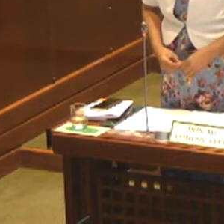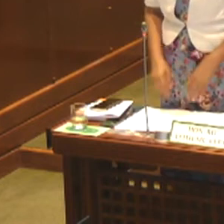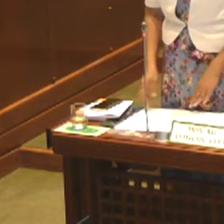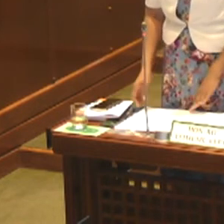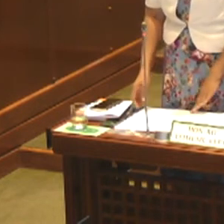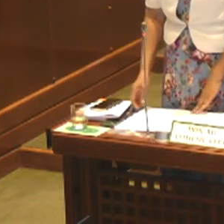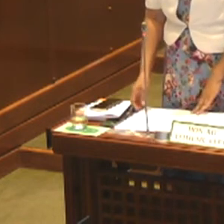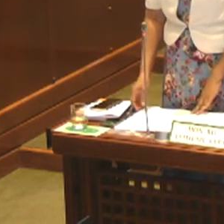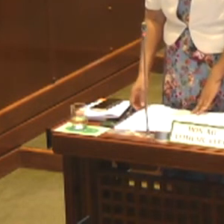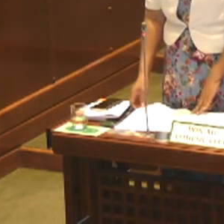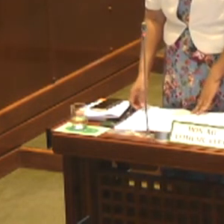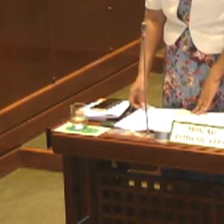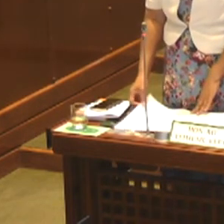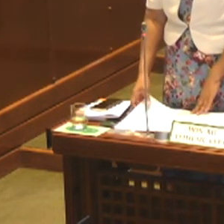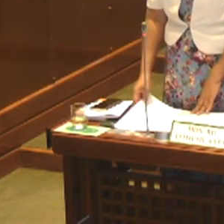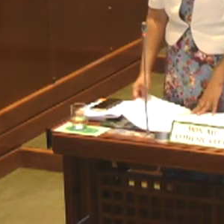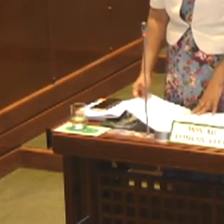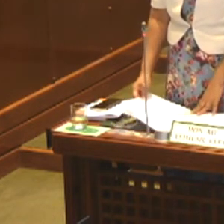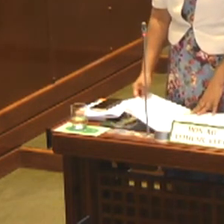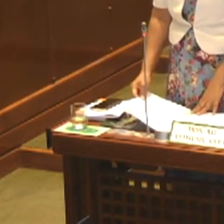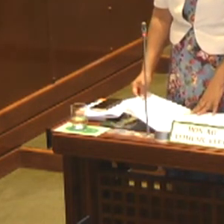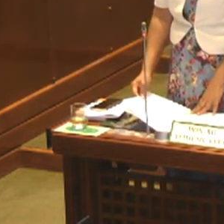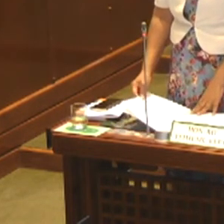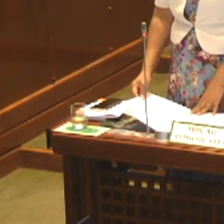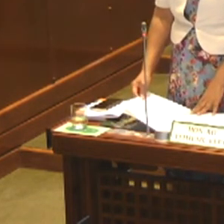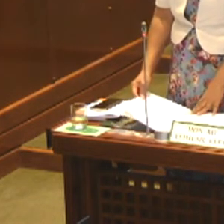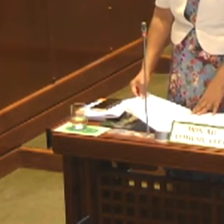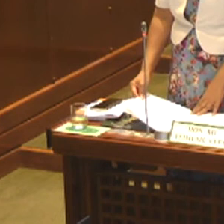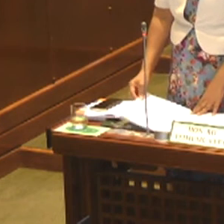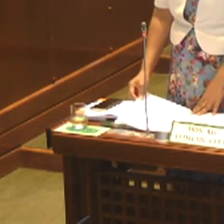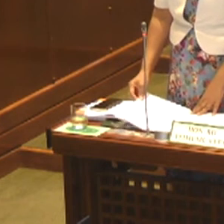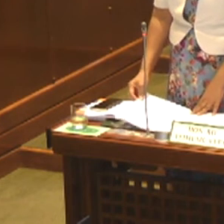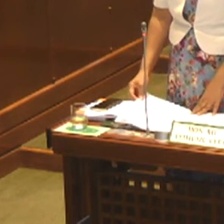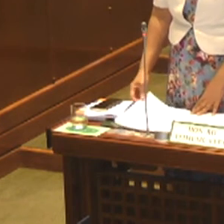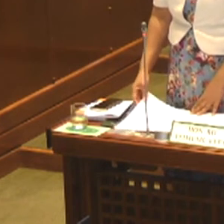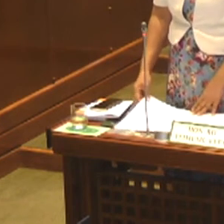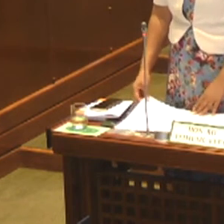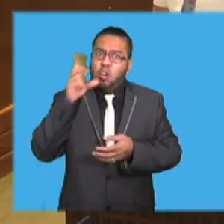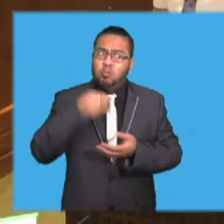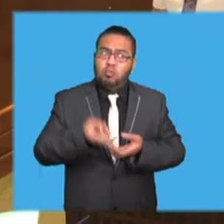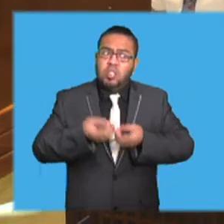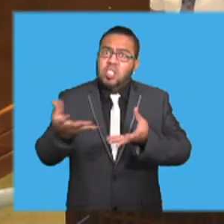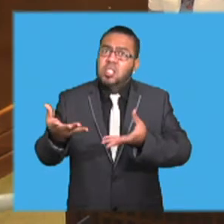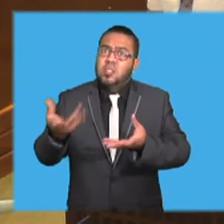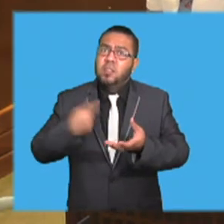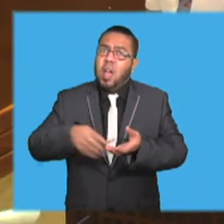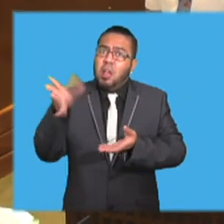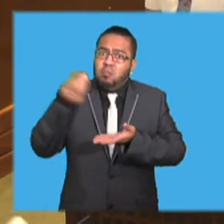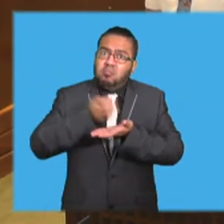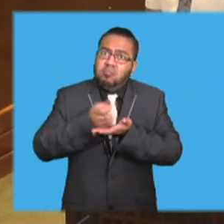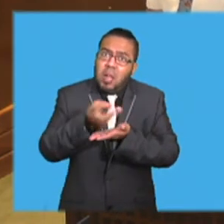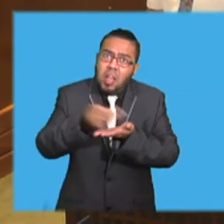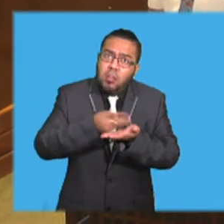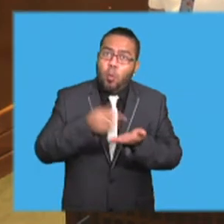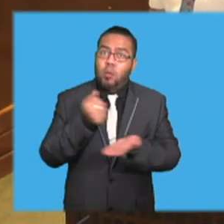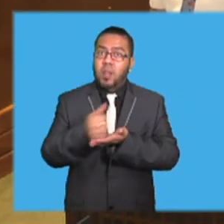explain why the Fiji Bureau of Statistics cannot release data on ethnicity from the 2017 Fiji